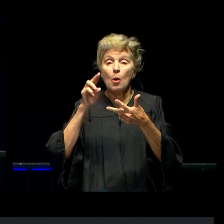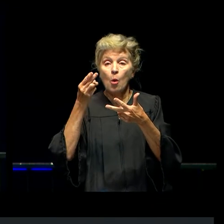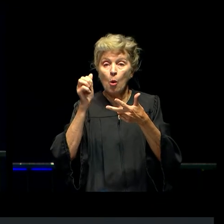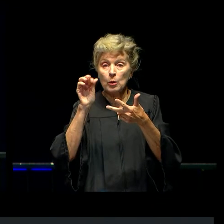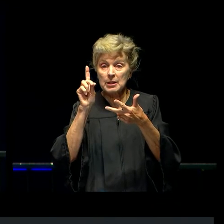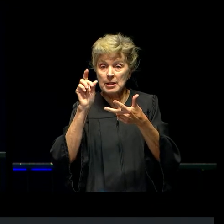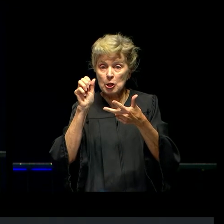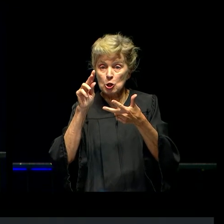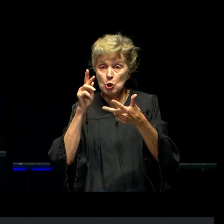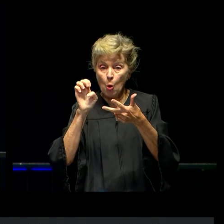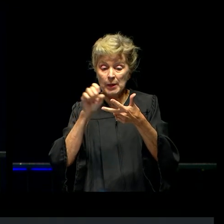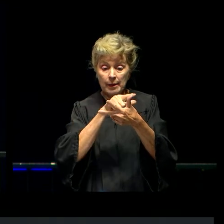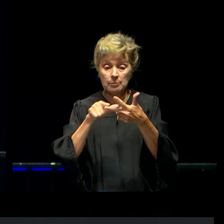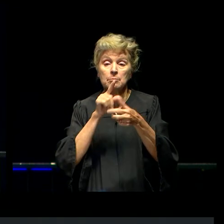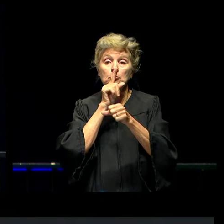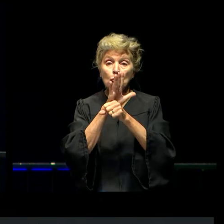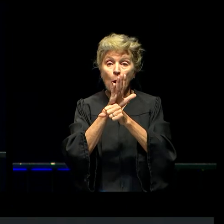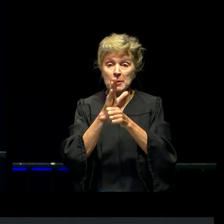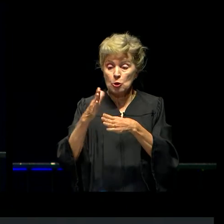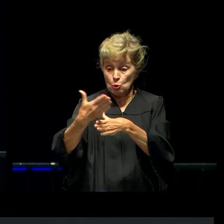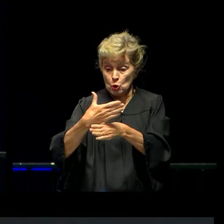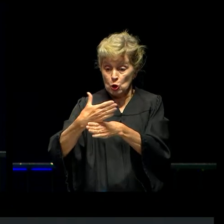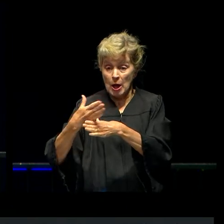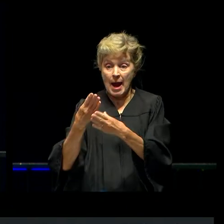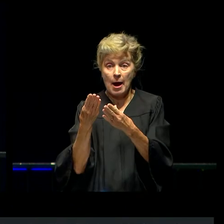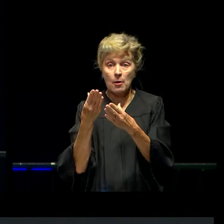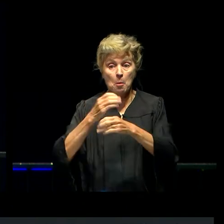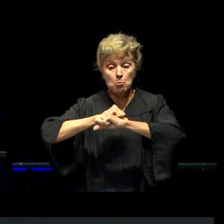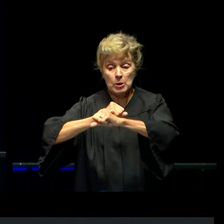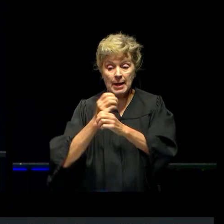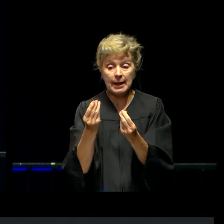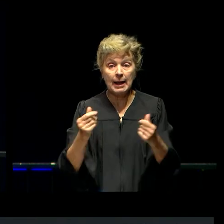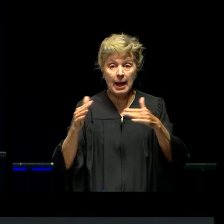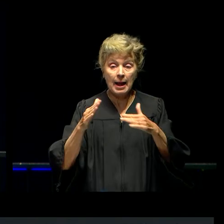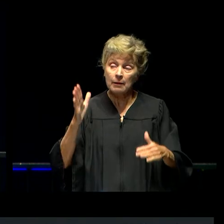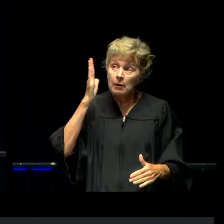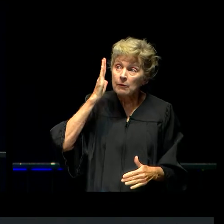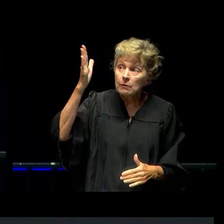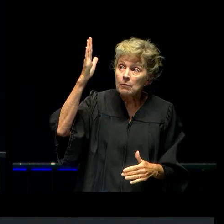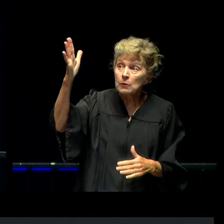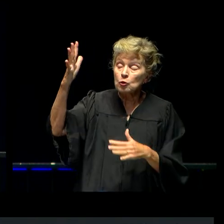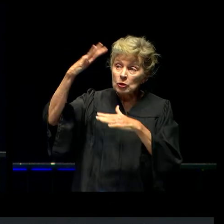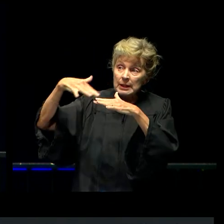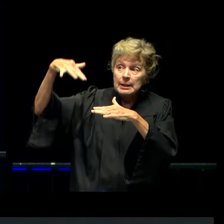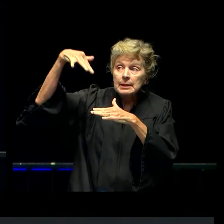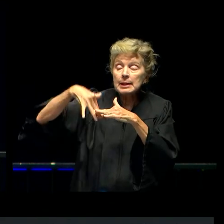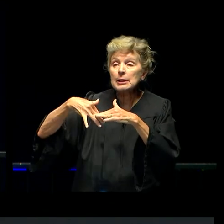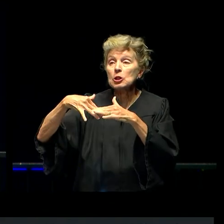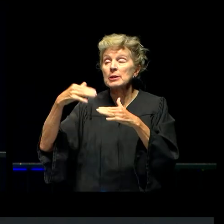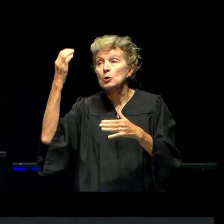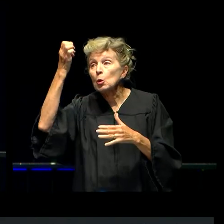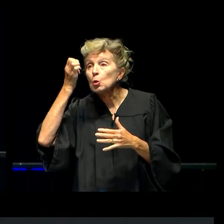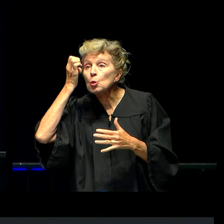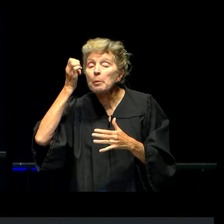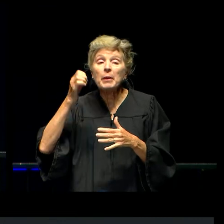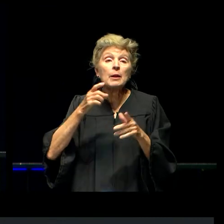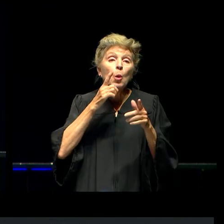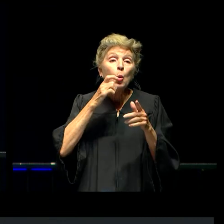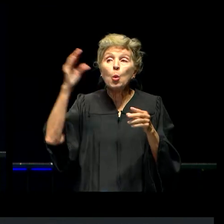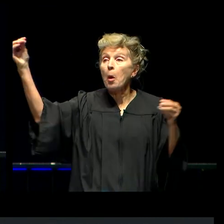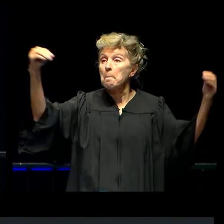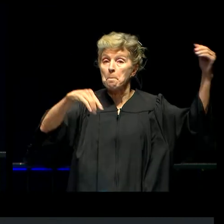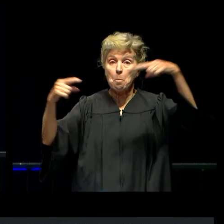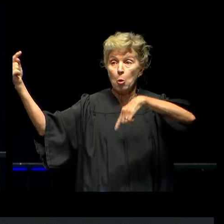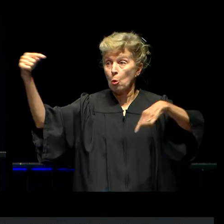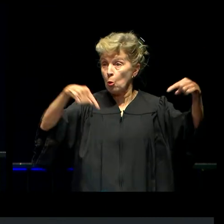them to share the territory and protect the land. Subsequent Indigenous nations and peoples, Europeans, and all newcomers have